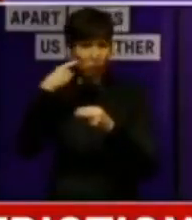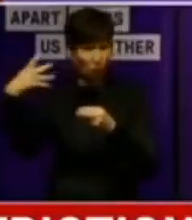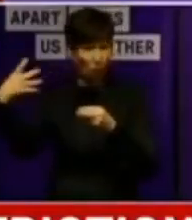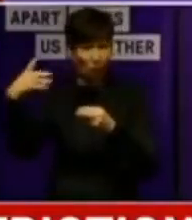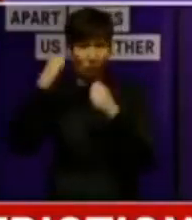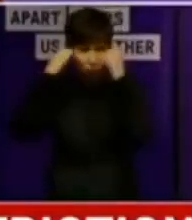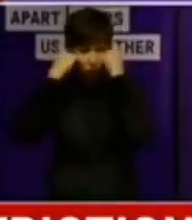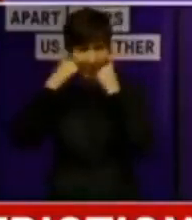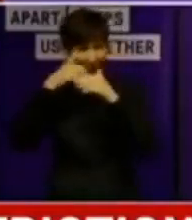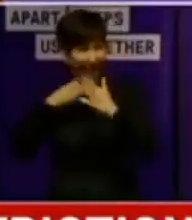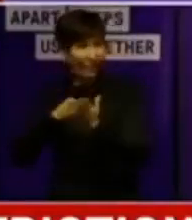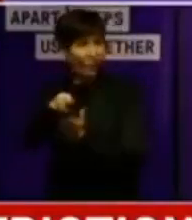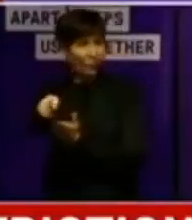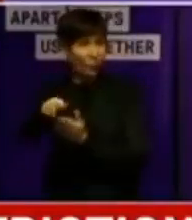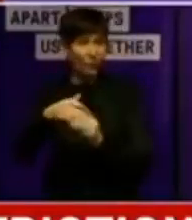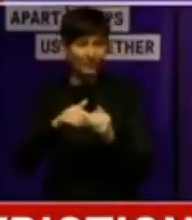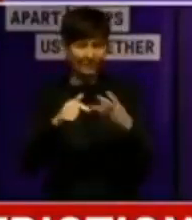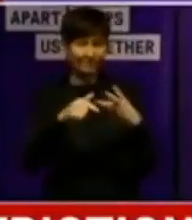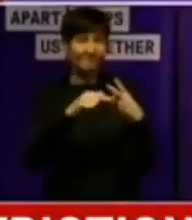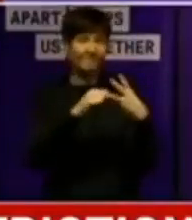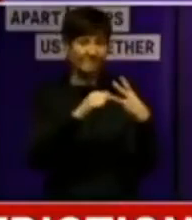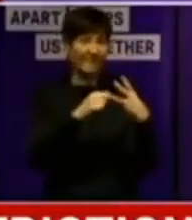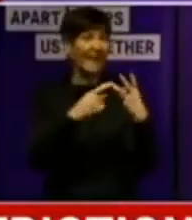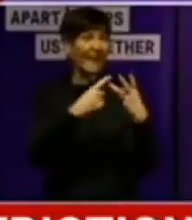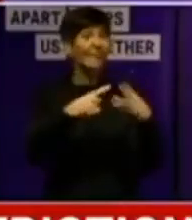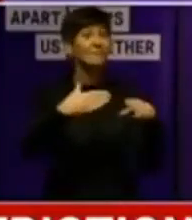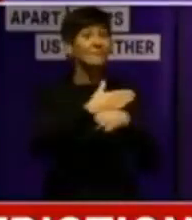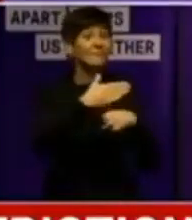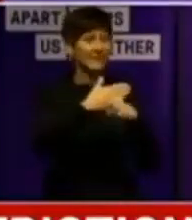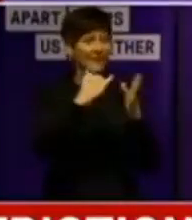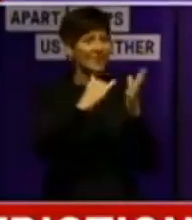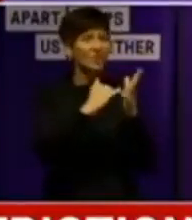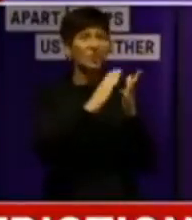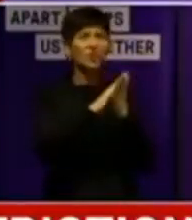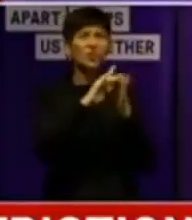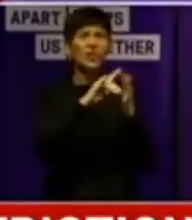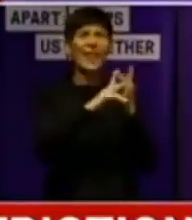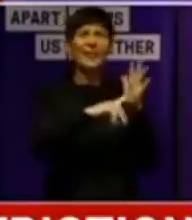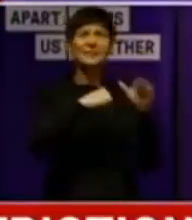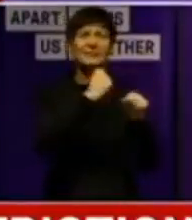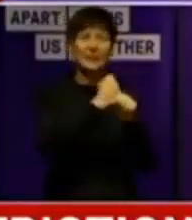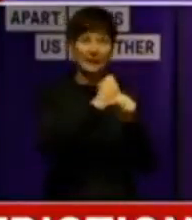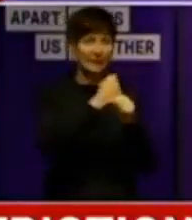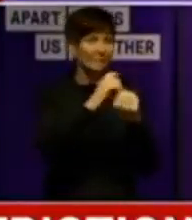officers, transit protective services officers, I should say, and 80